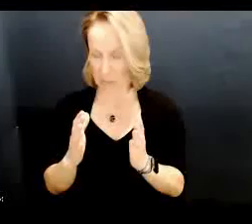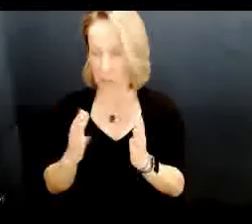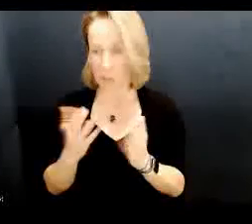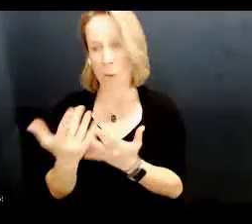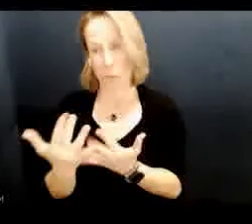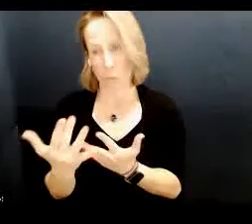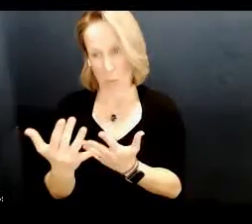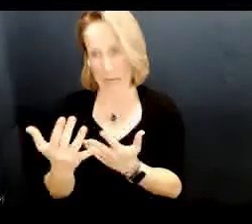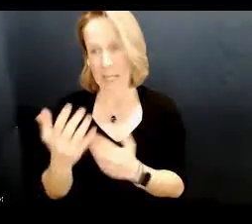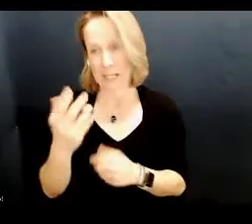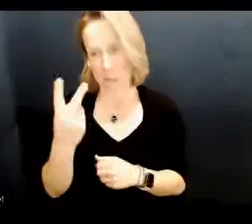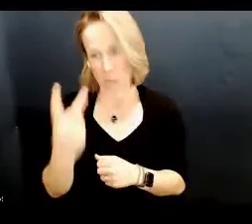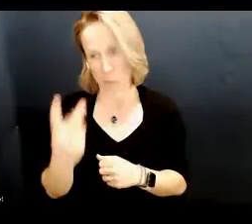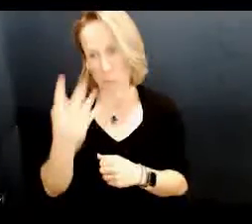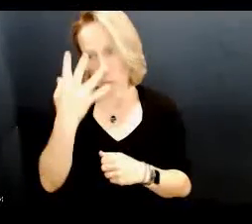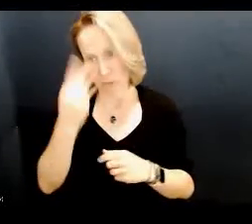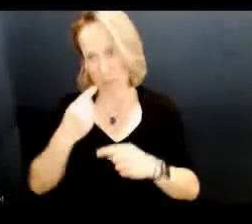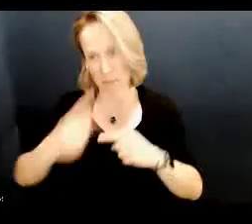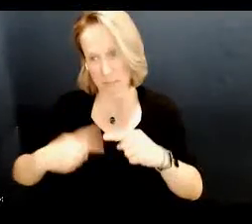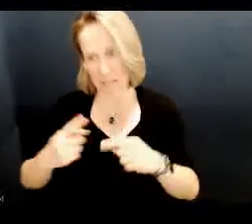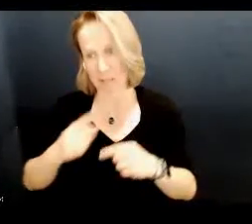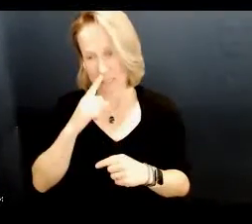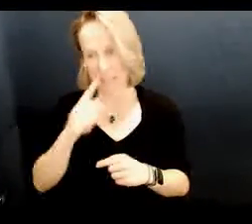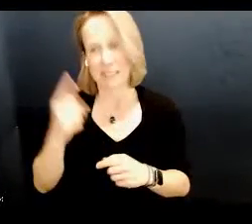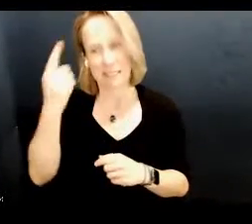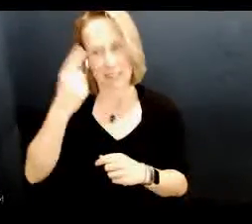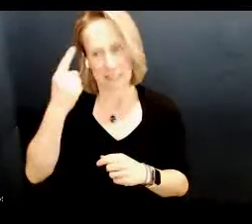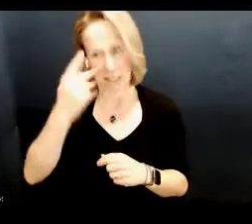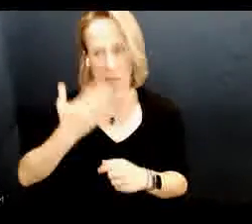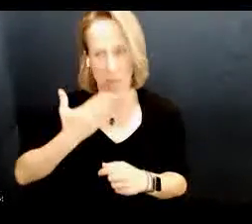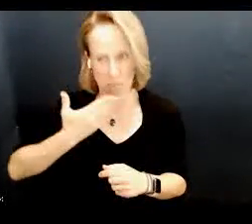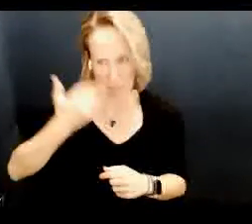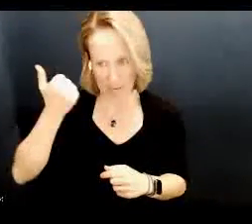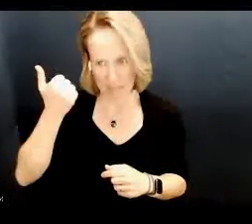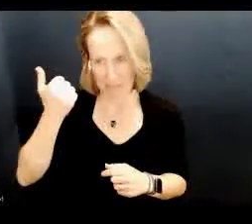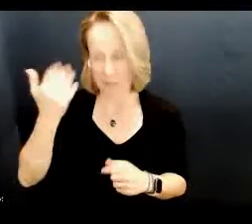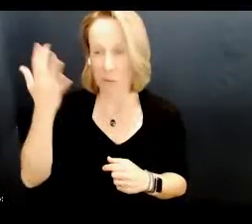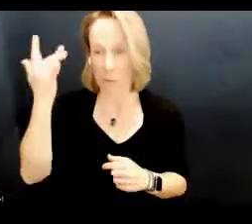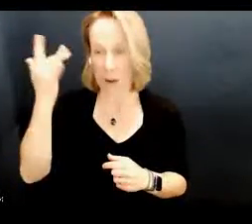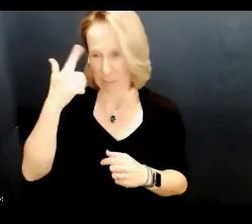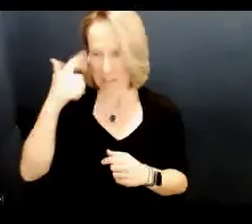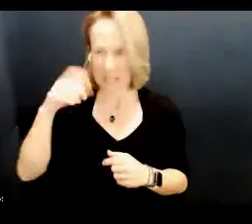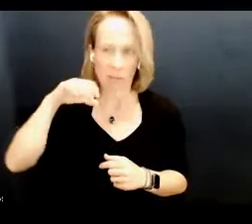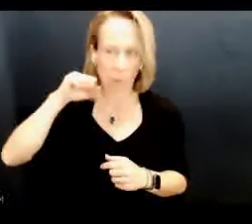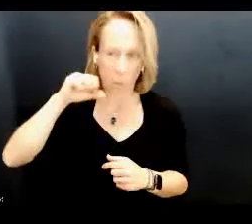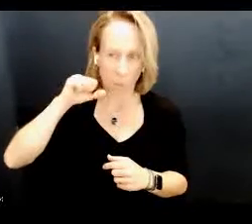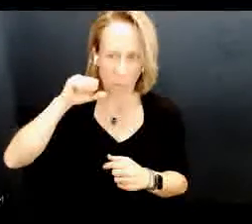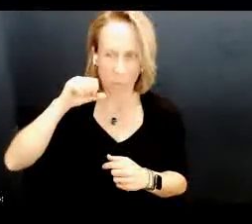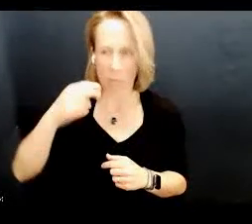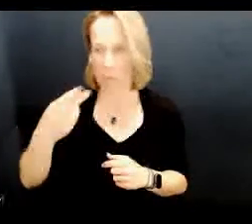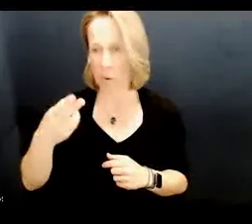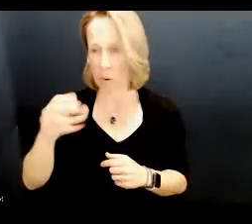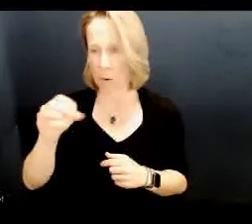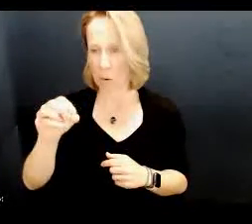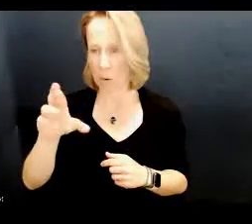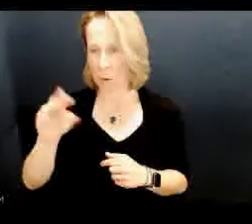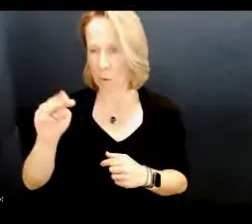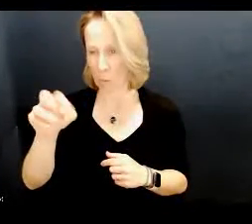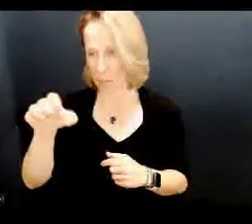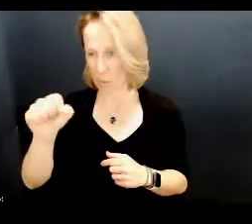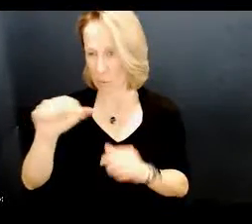best practice because of the way that all of those hormones released during trauma affect the brain and affect